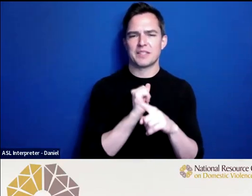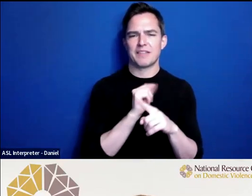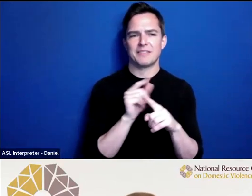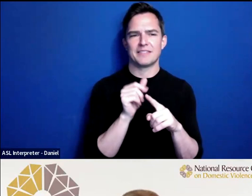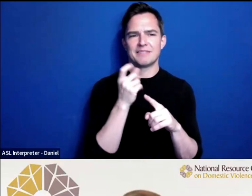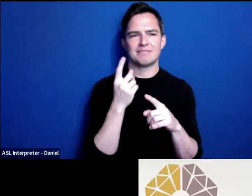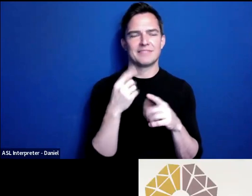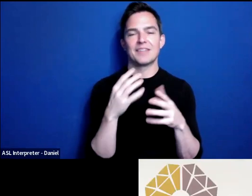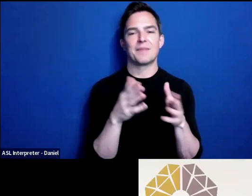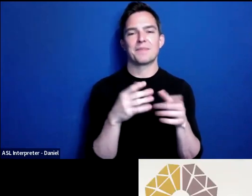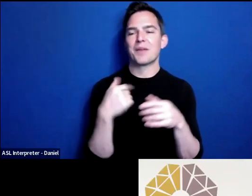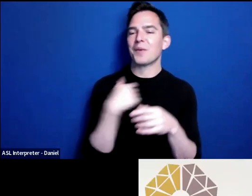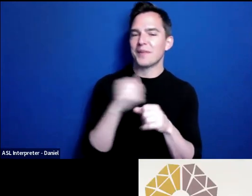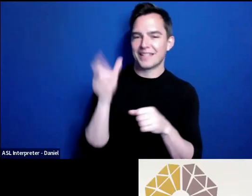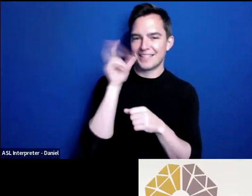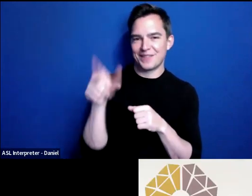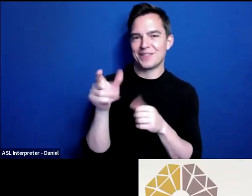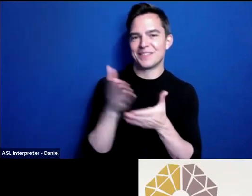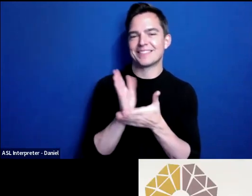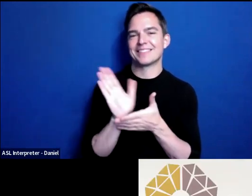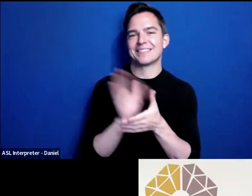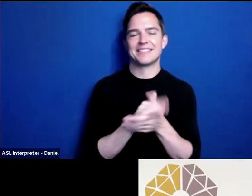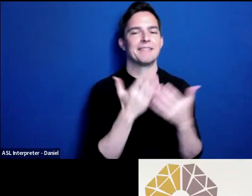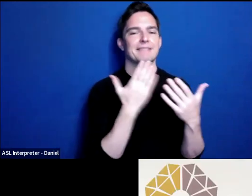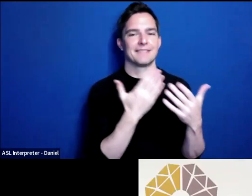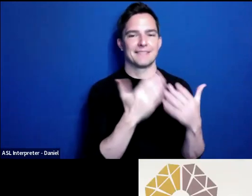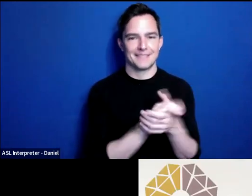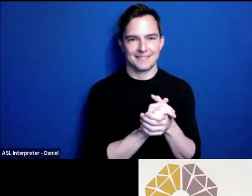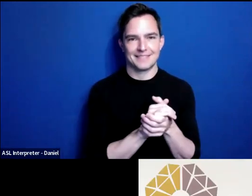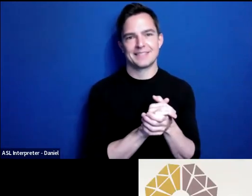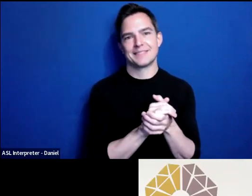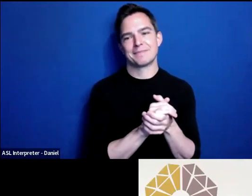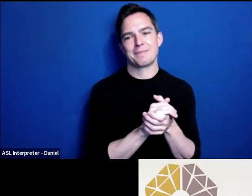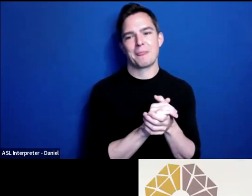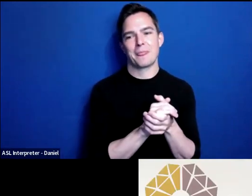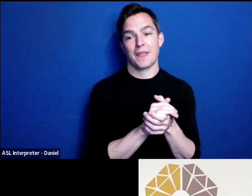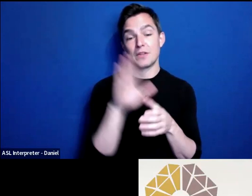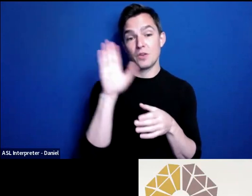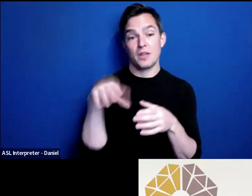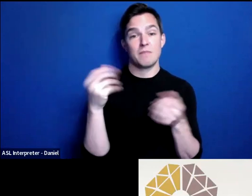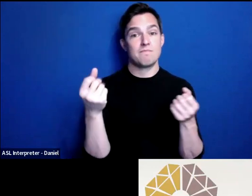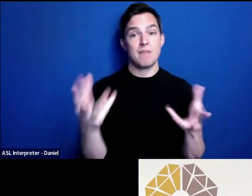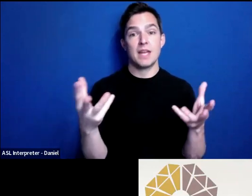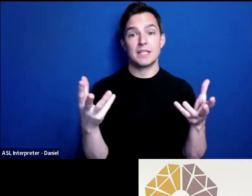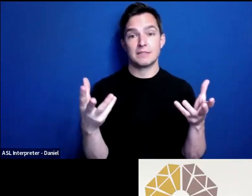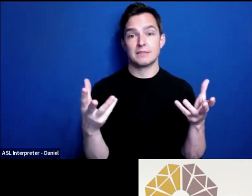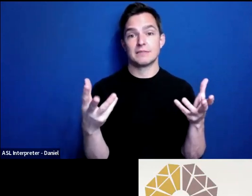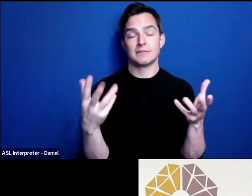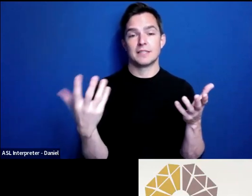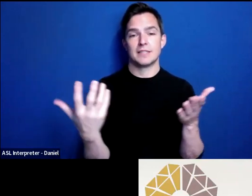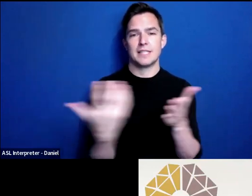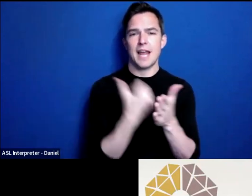anyway. We can hear you. Thank you. There was so many